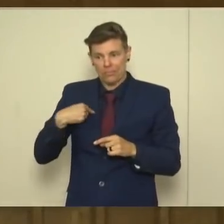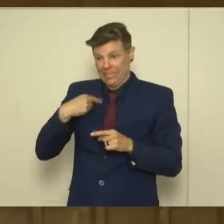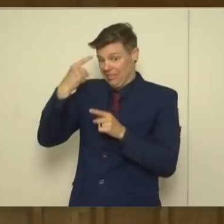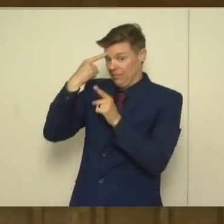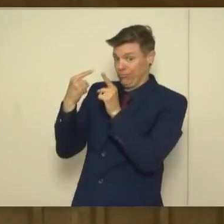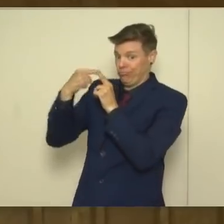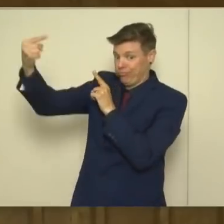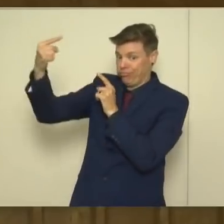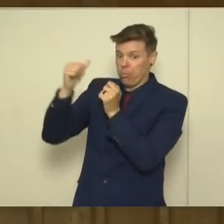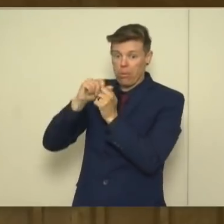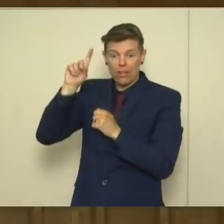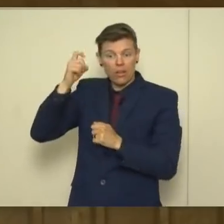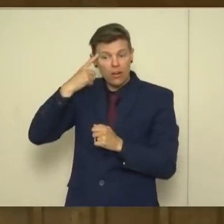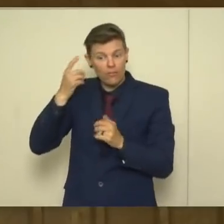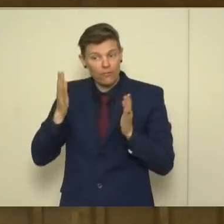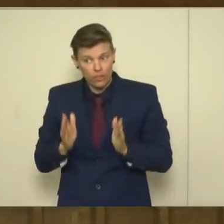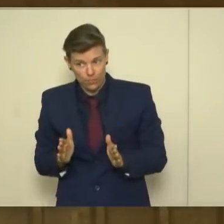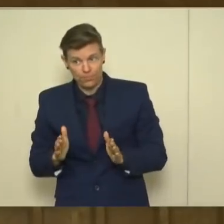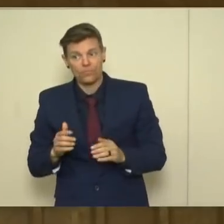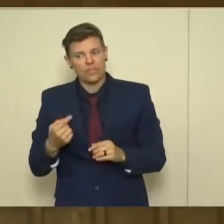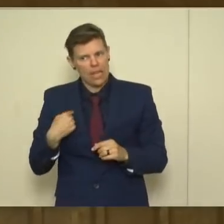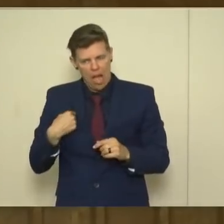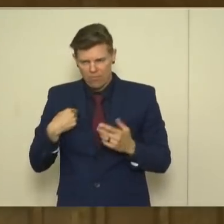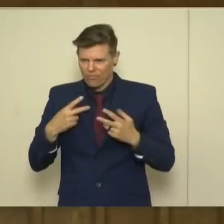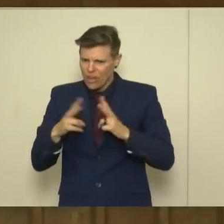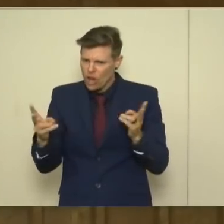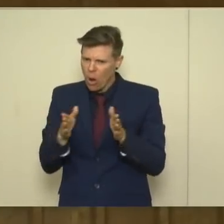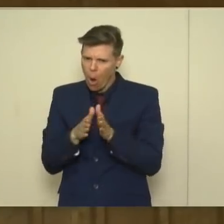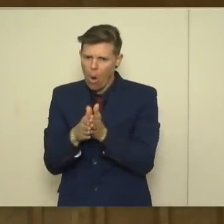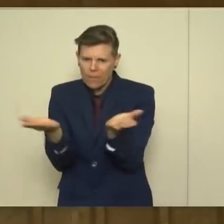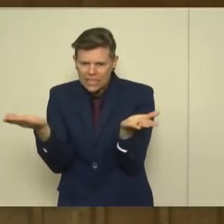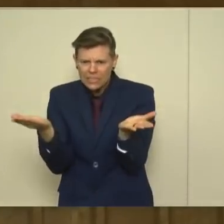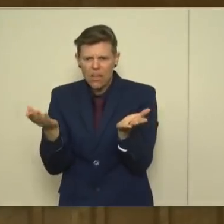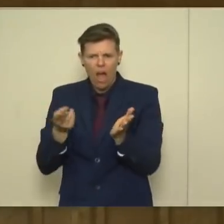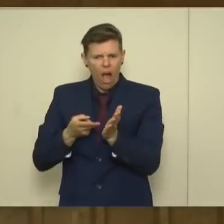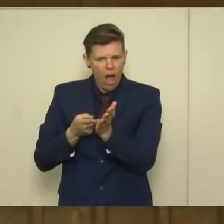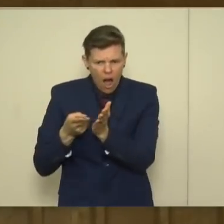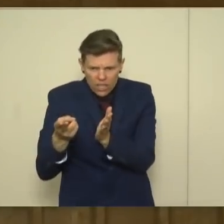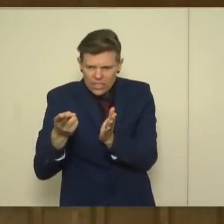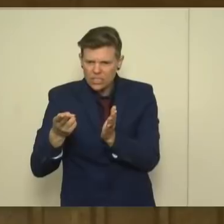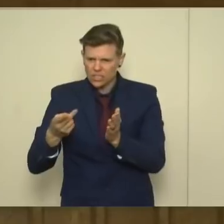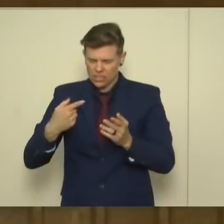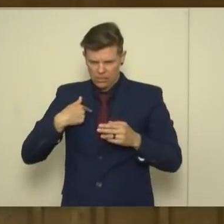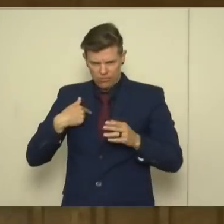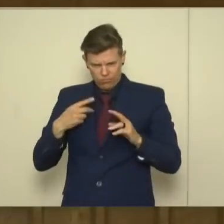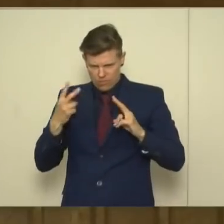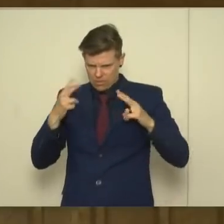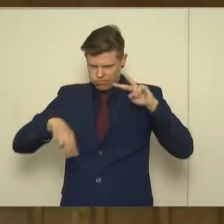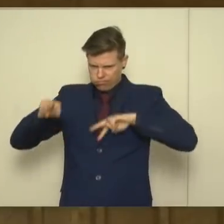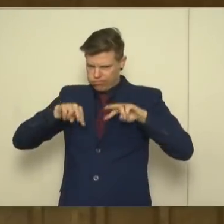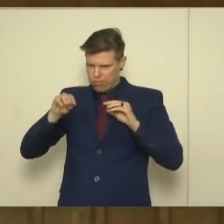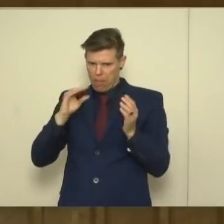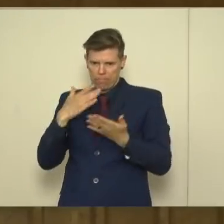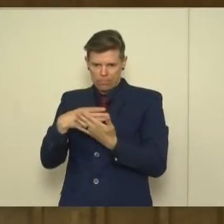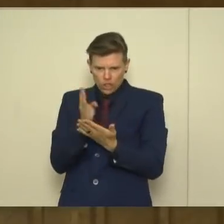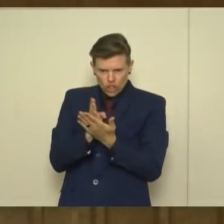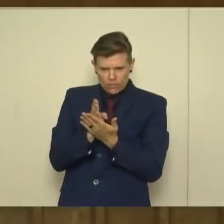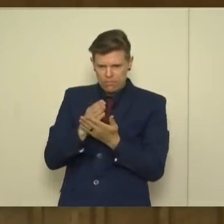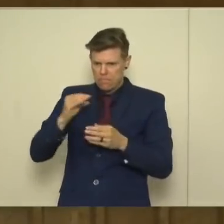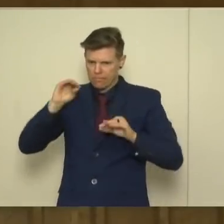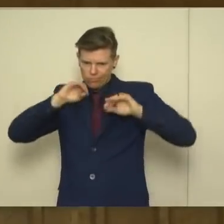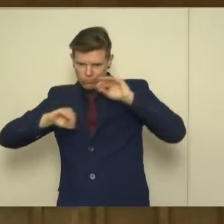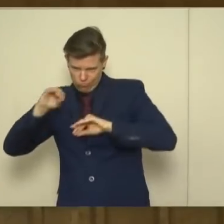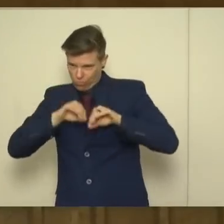earnest about budget cutting and getting more efficient and finding ways to do things electronically, particularly in the Human Services Department, than we've ever